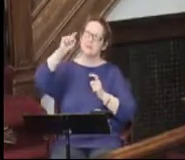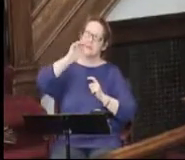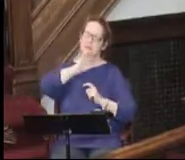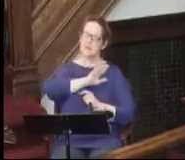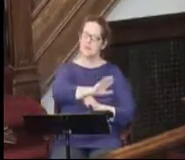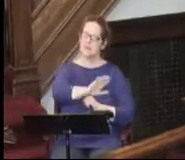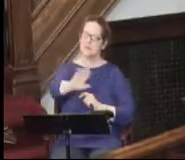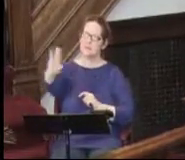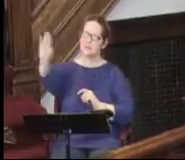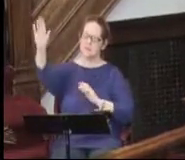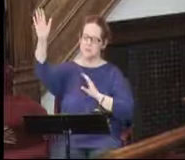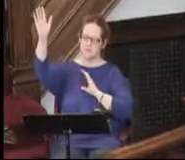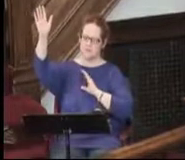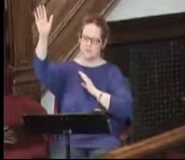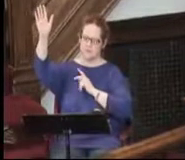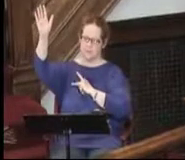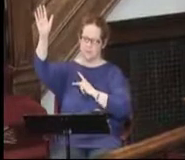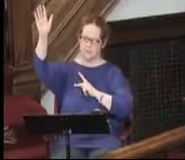Hosanna to